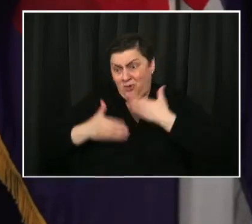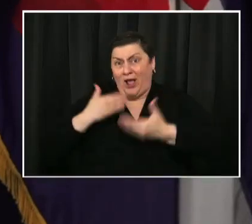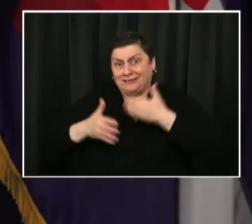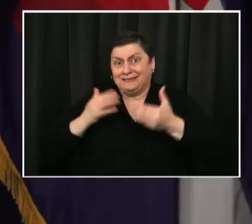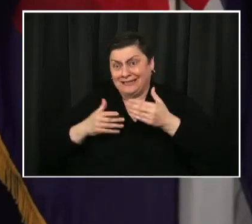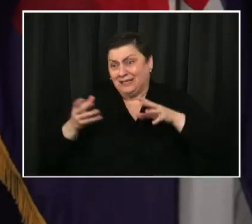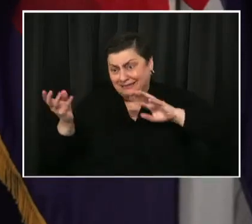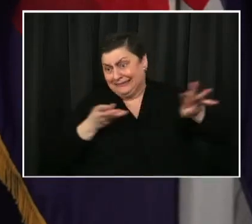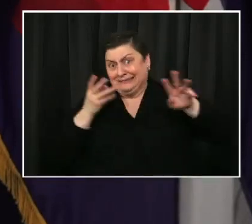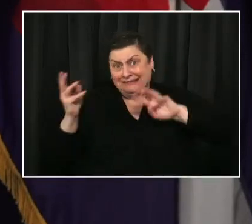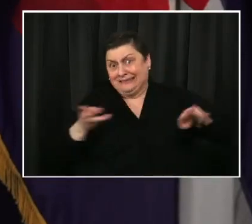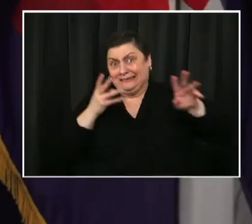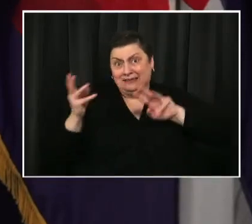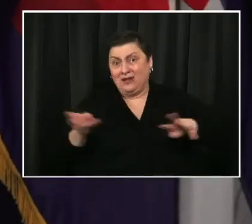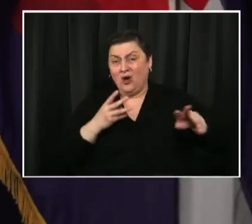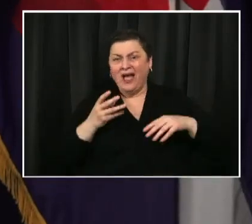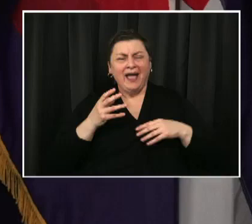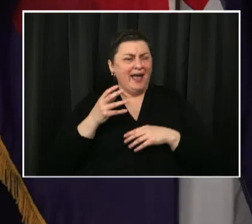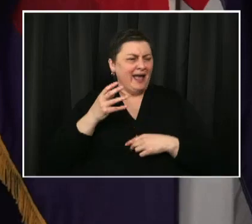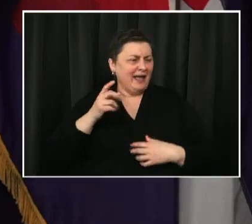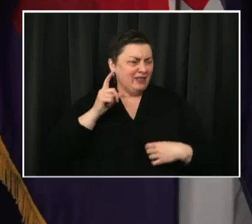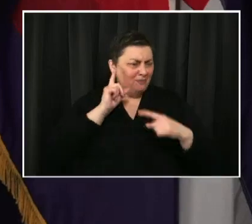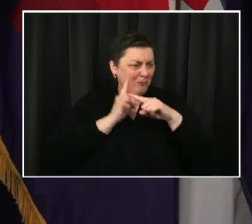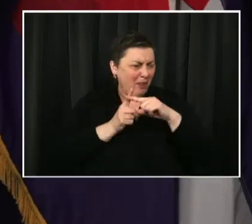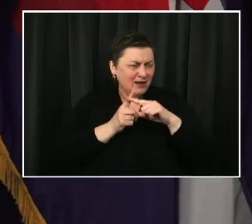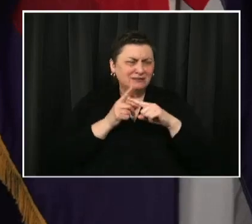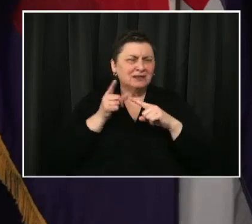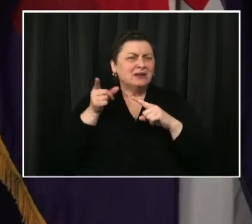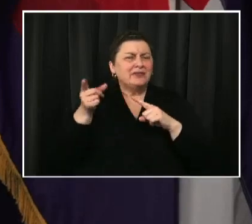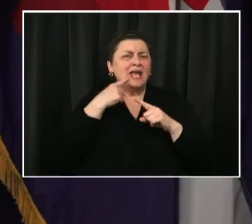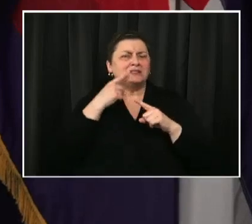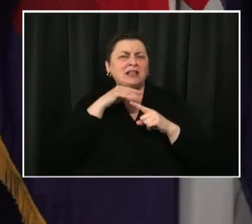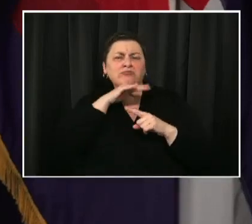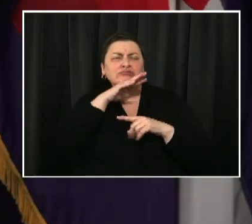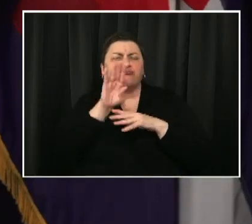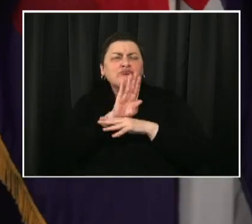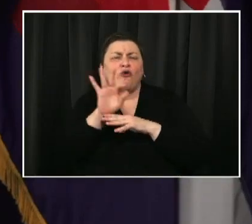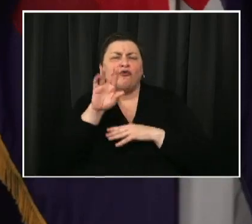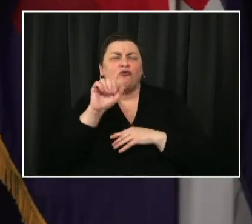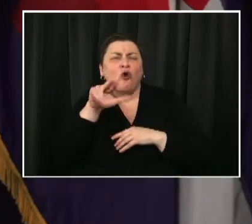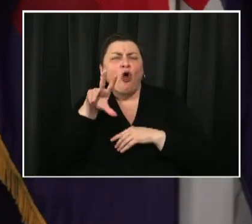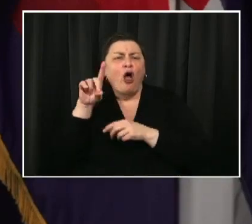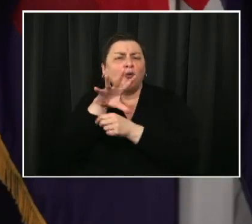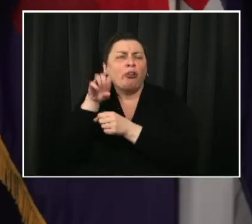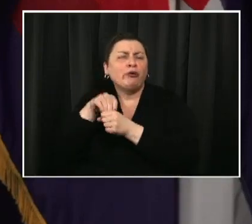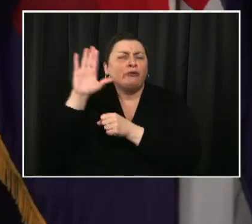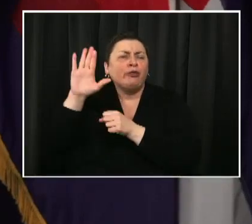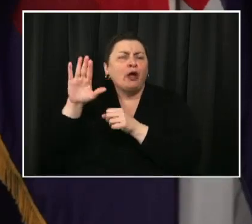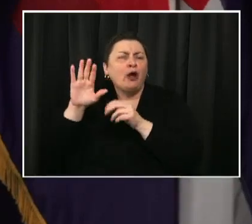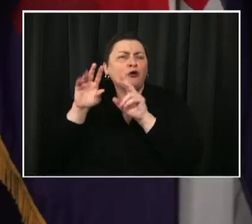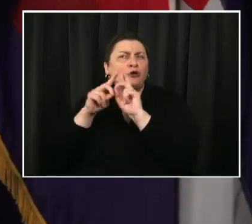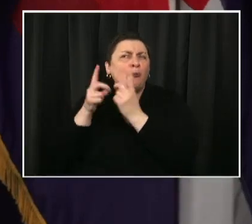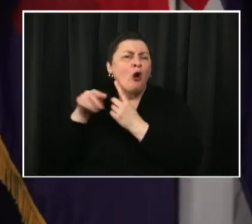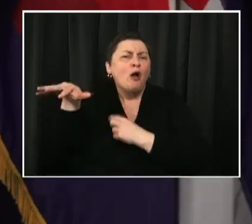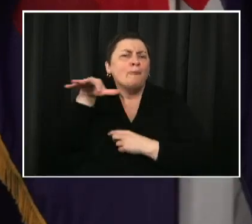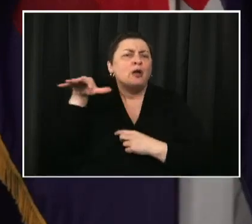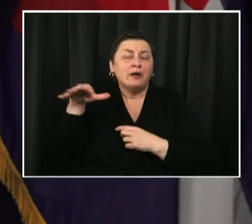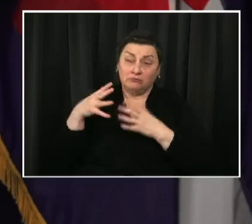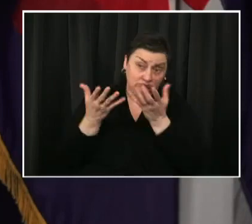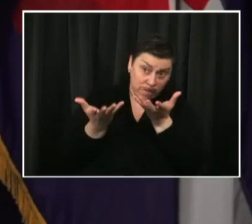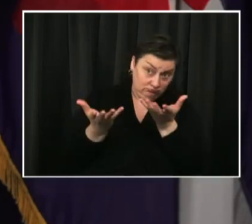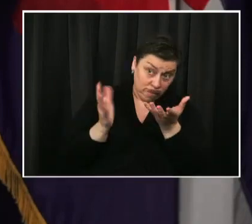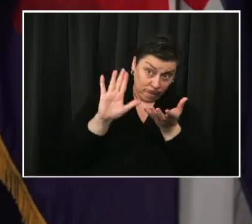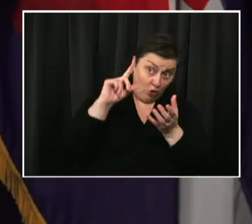and they say at worst fraud within the department. What's your reaction to this report, and what action might your office take to